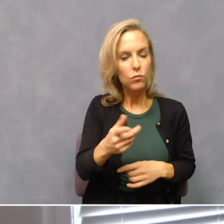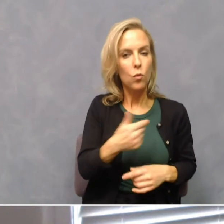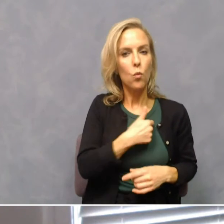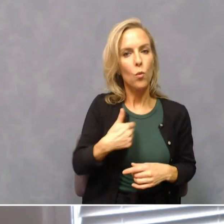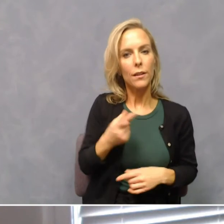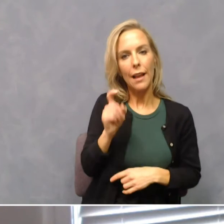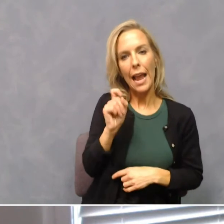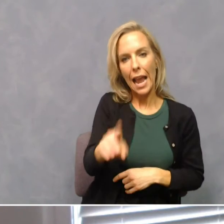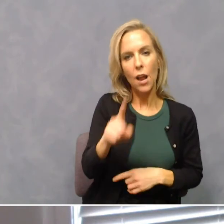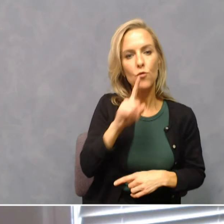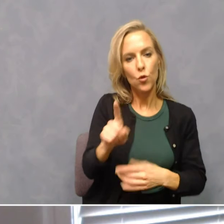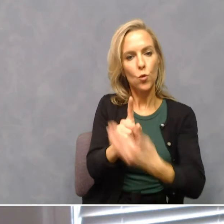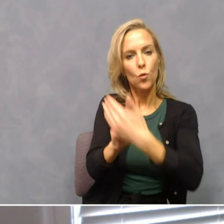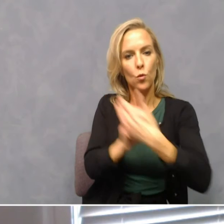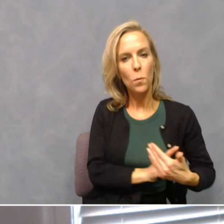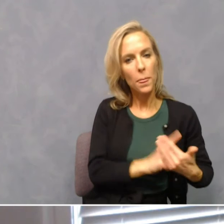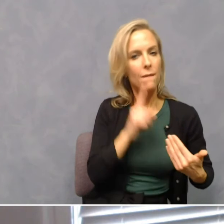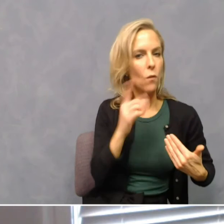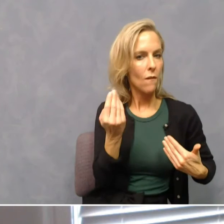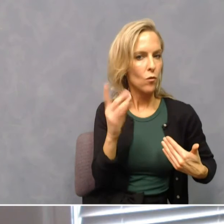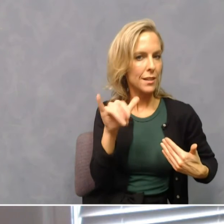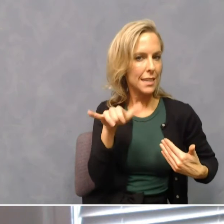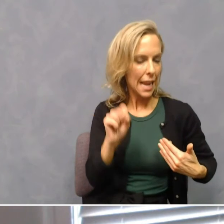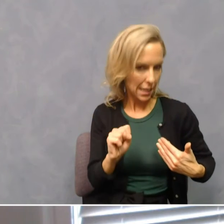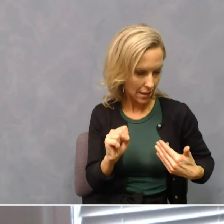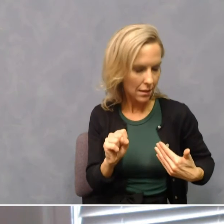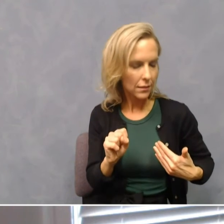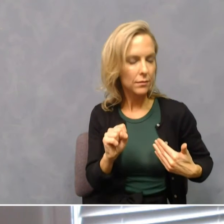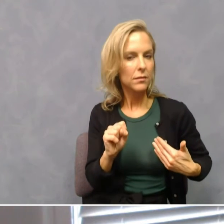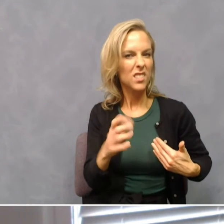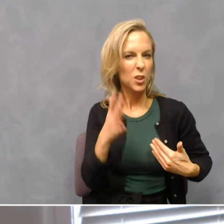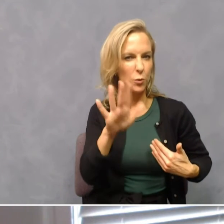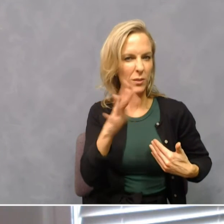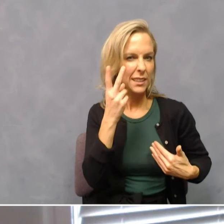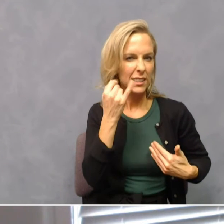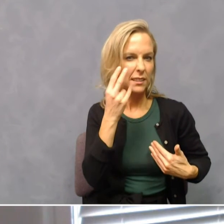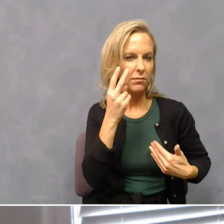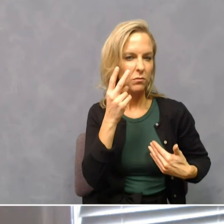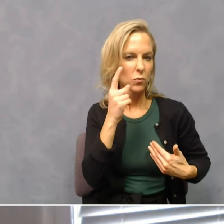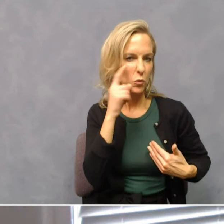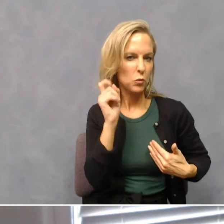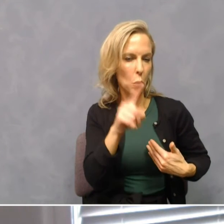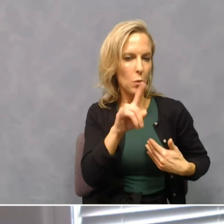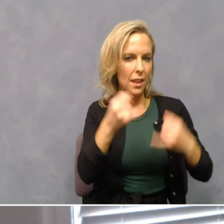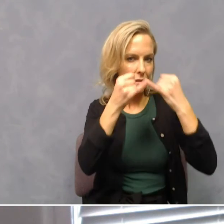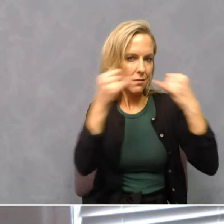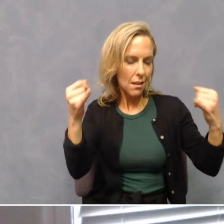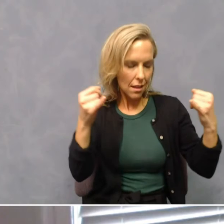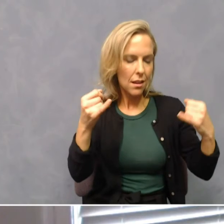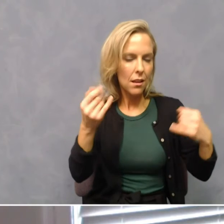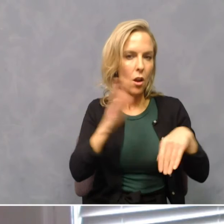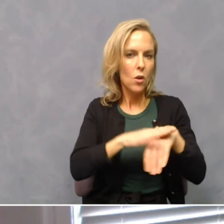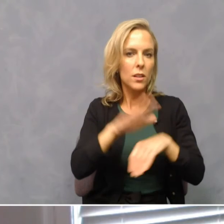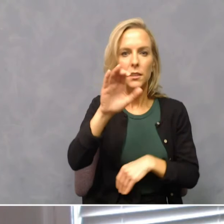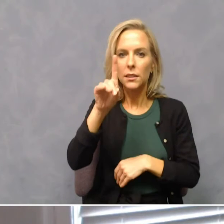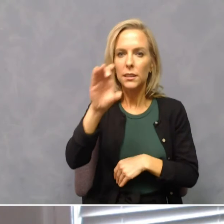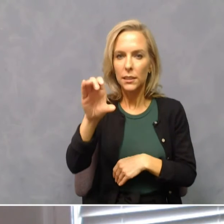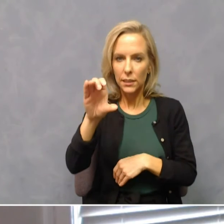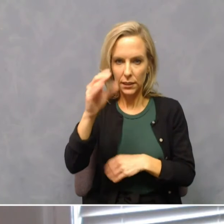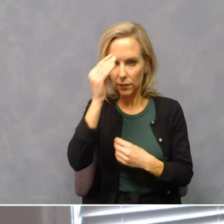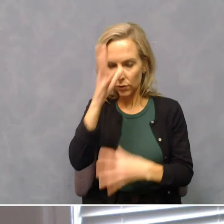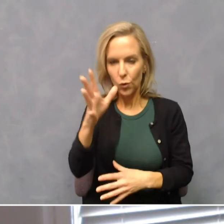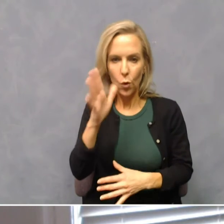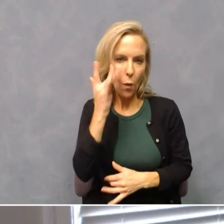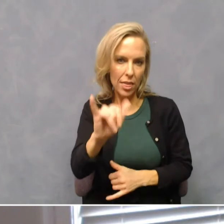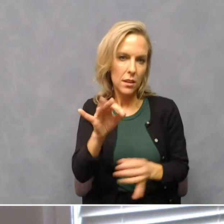for 14 days. And that guidance is all right on the website. And there's even links to CDC information that explain why that's